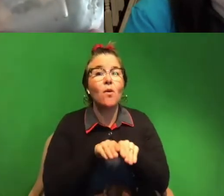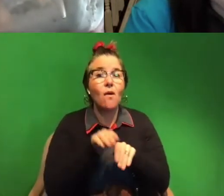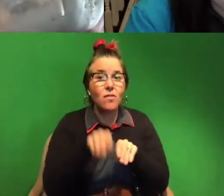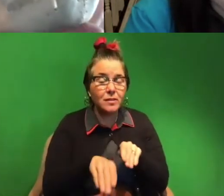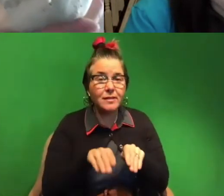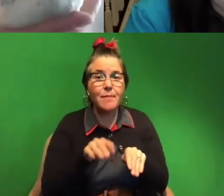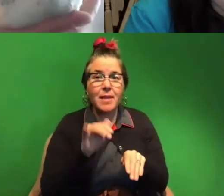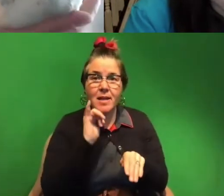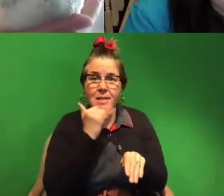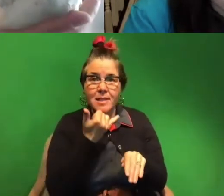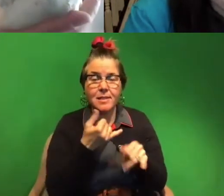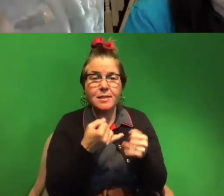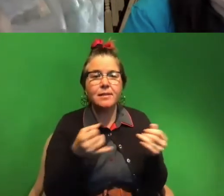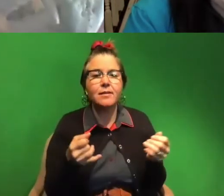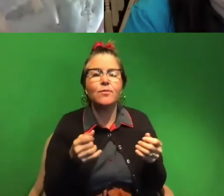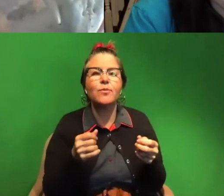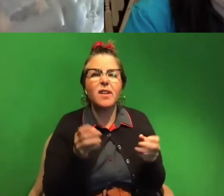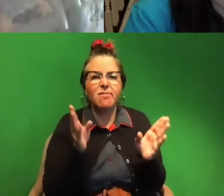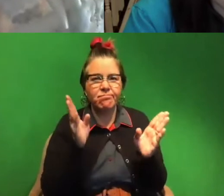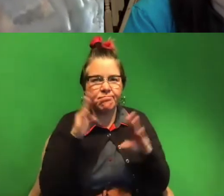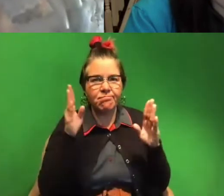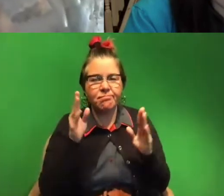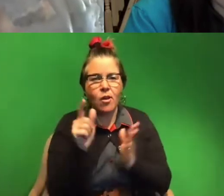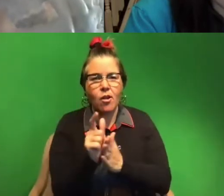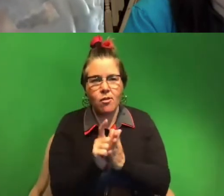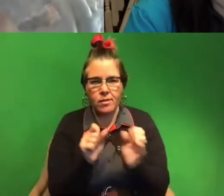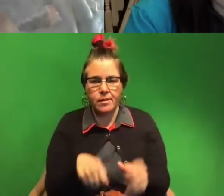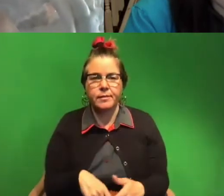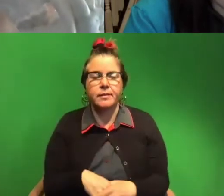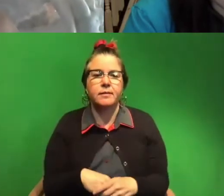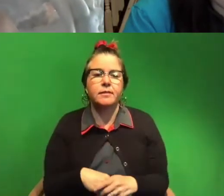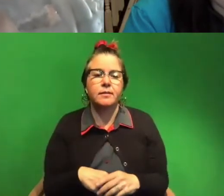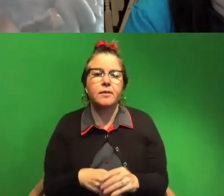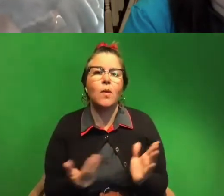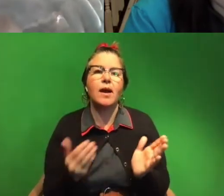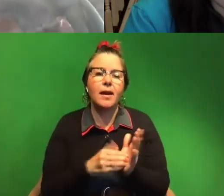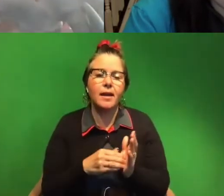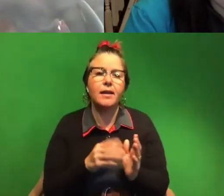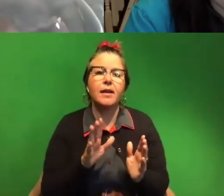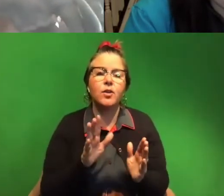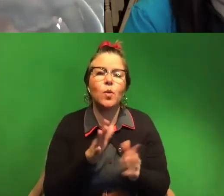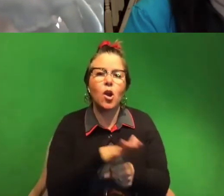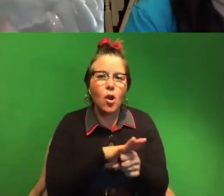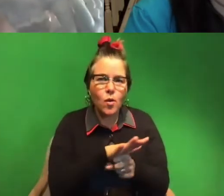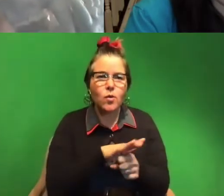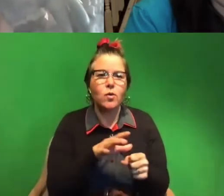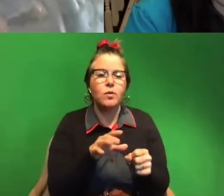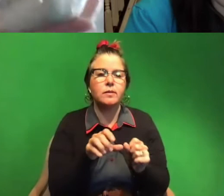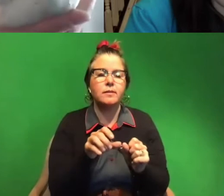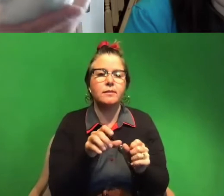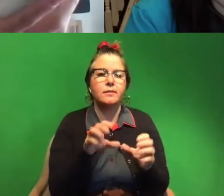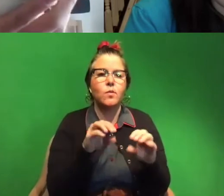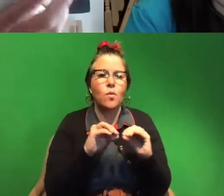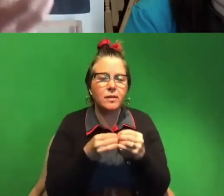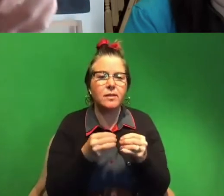to have some trouble with the law. So again, looking up those local organizations,